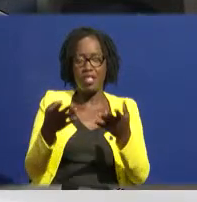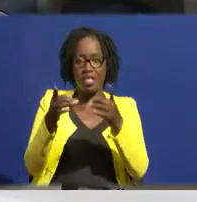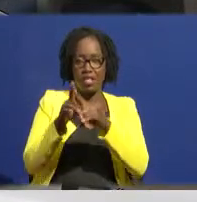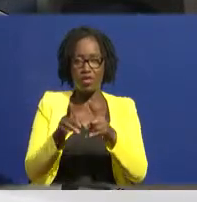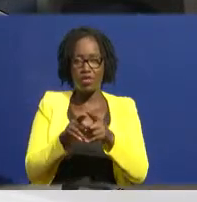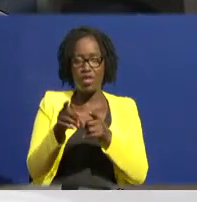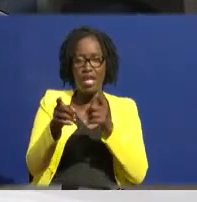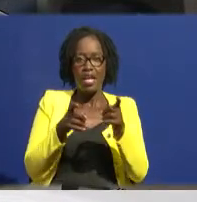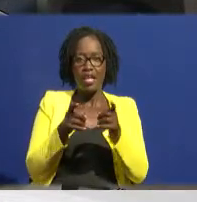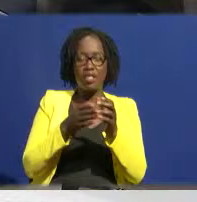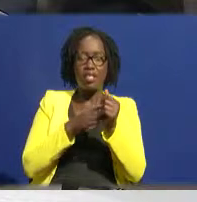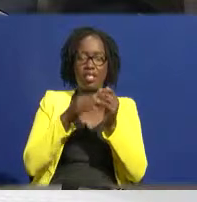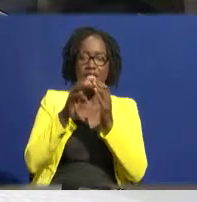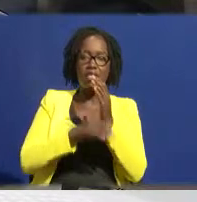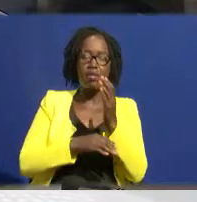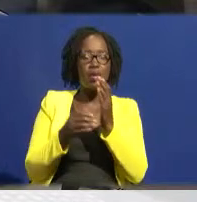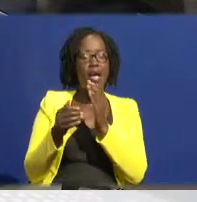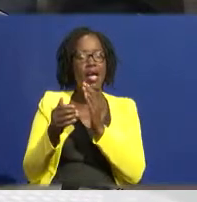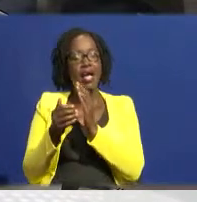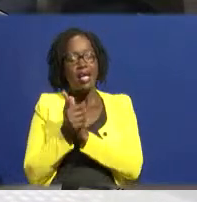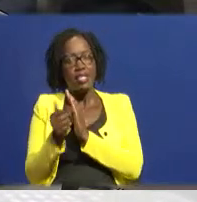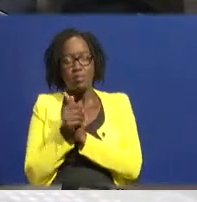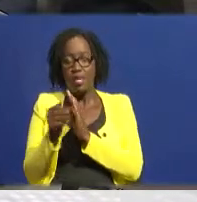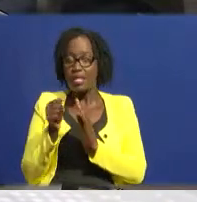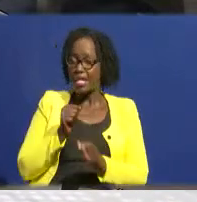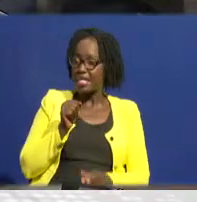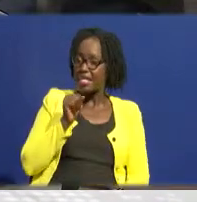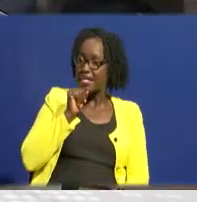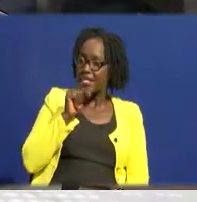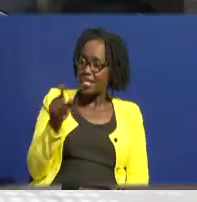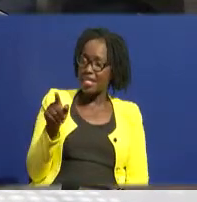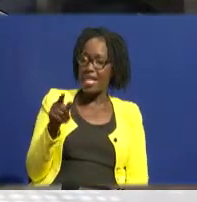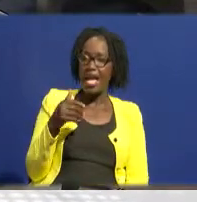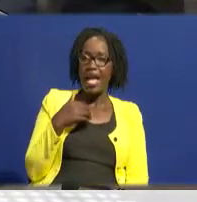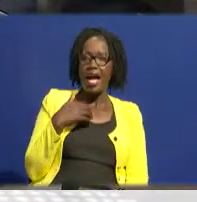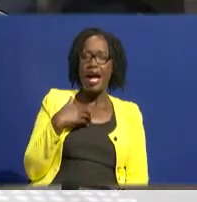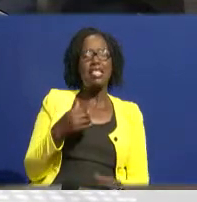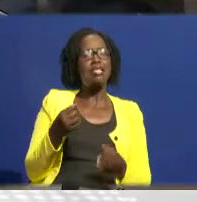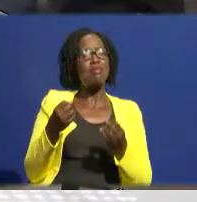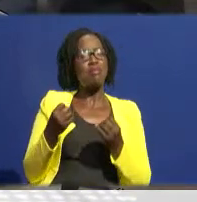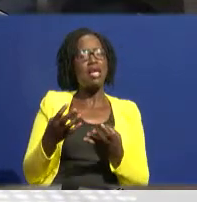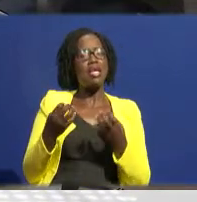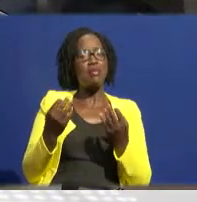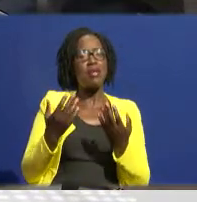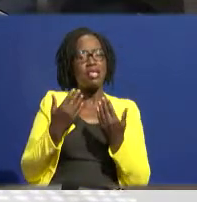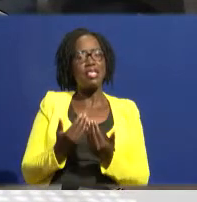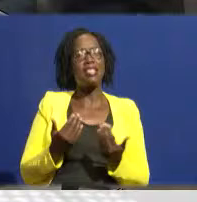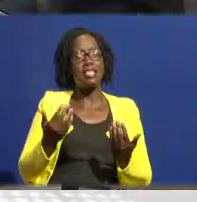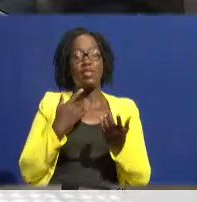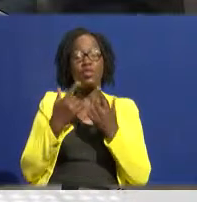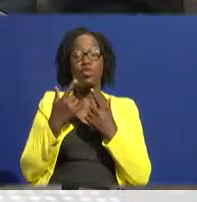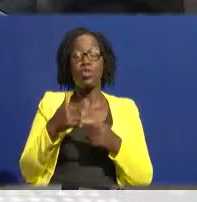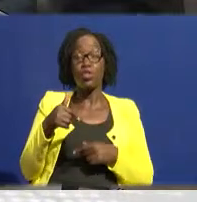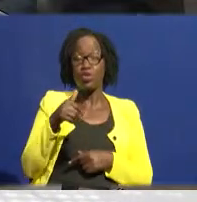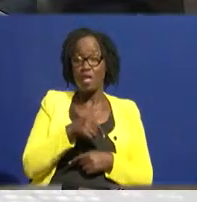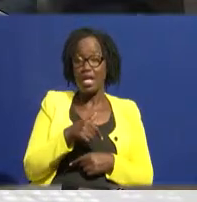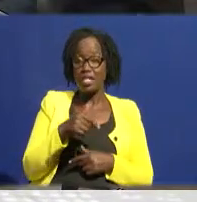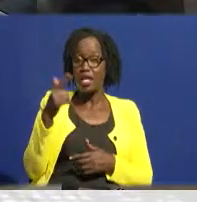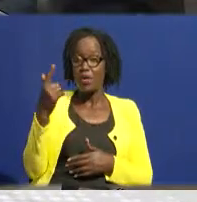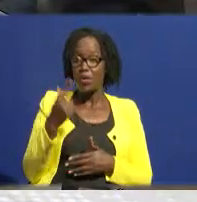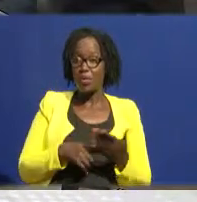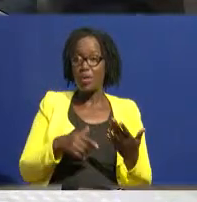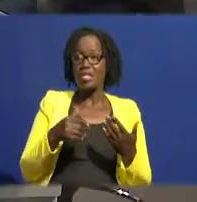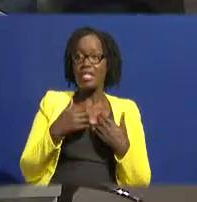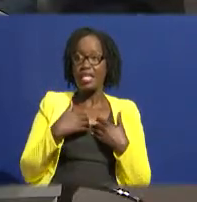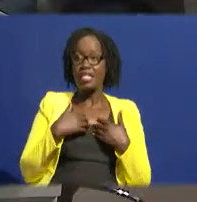a governance and leadership expert, and he has a number of children, so he will also be telling us what he has lined